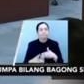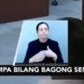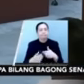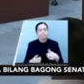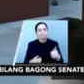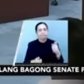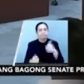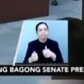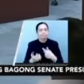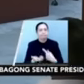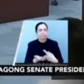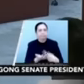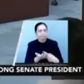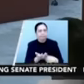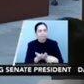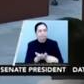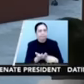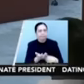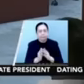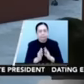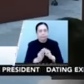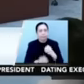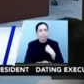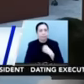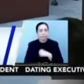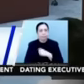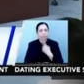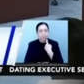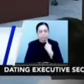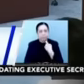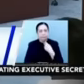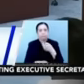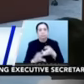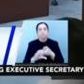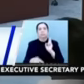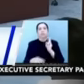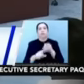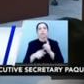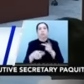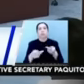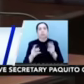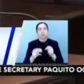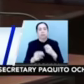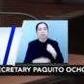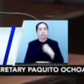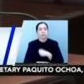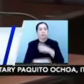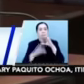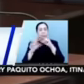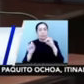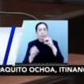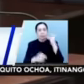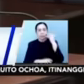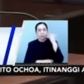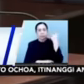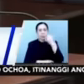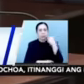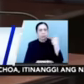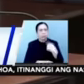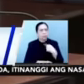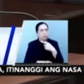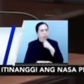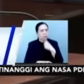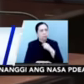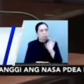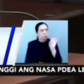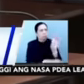Sa kalagitnaan ng sesyon ng Senado kanina, nagbitiw sa pwesto si Senate President Mig Zubiri. I have never dictated my position on any of you.